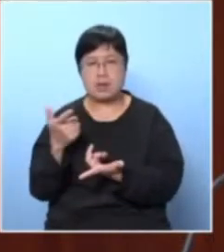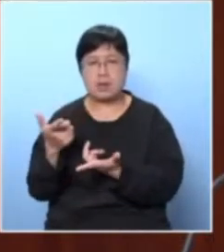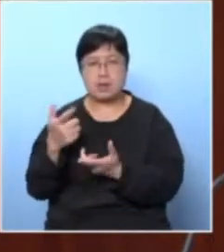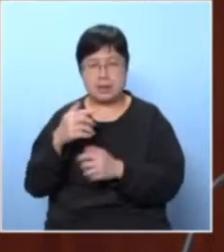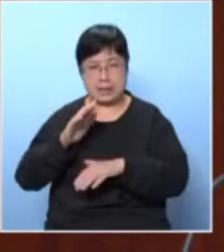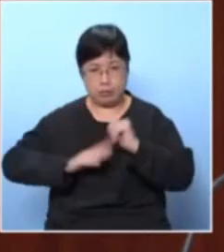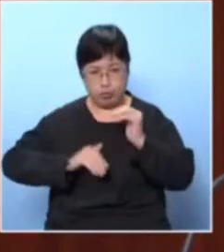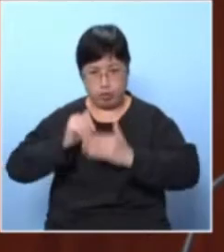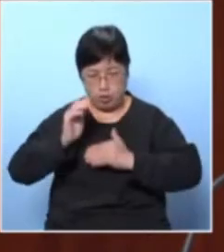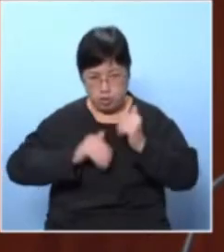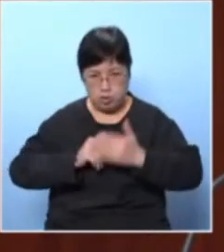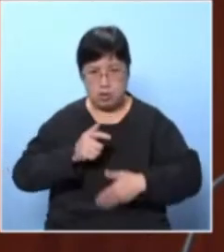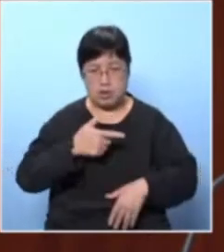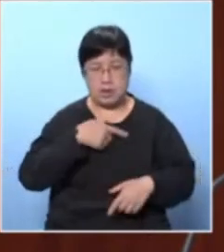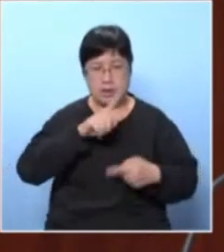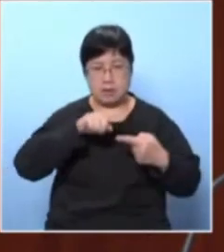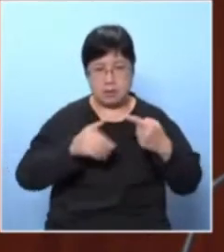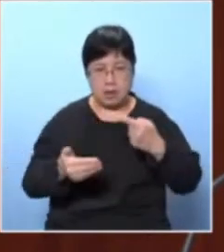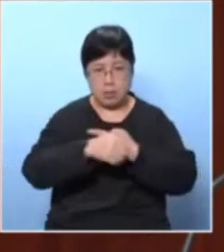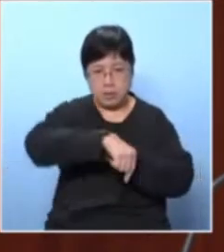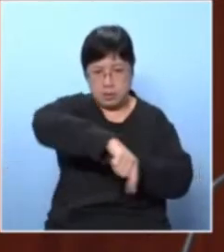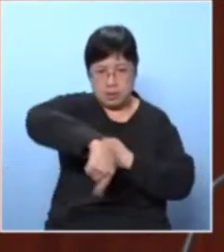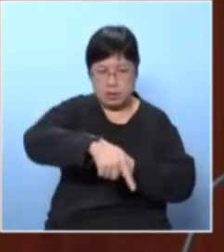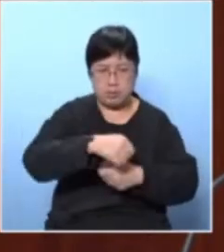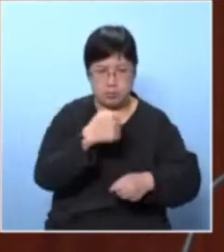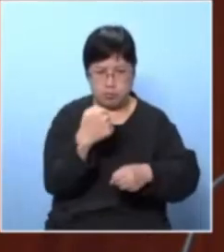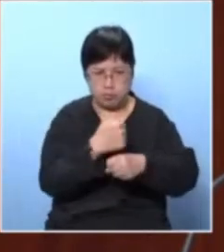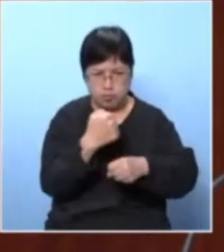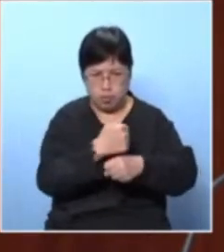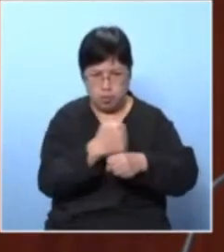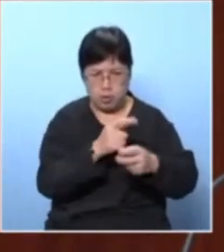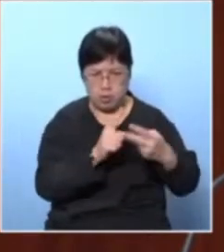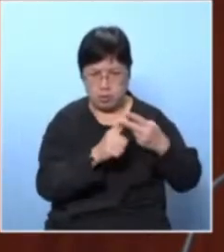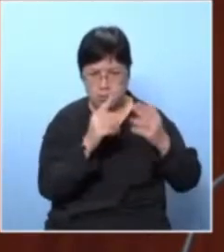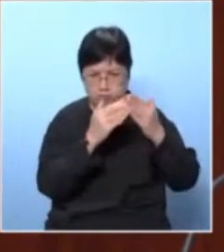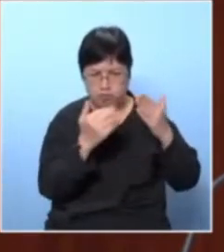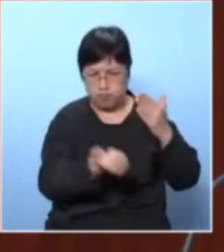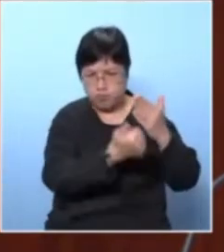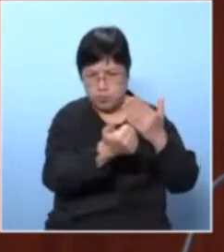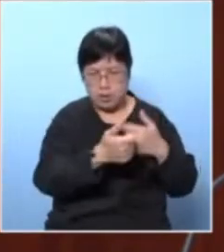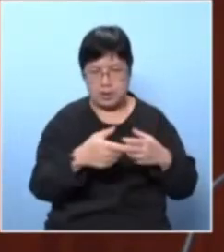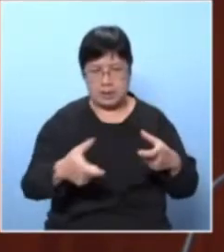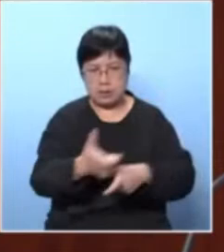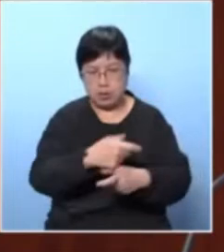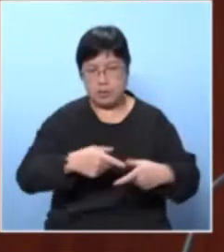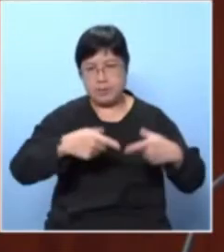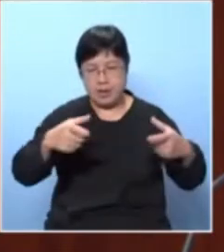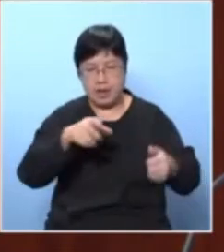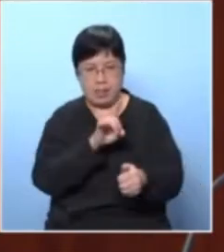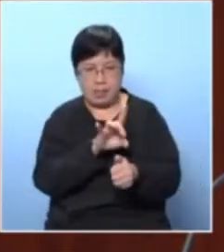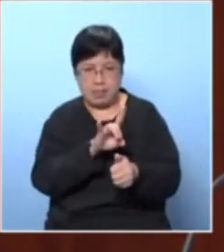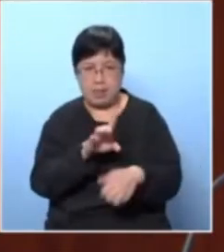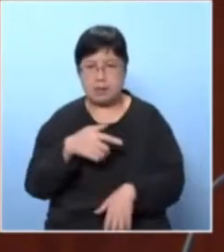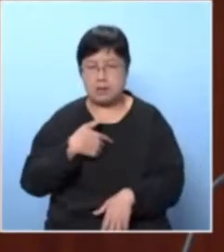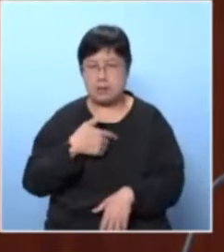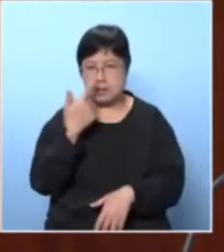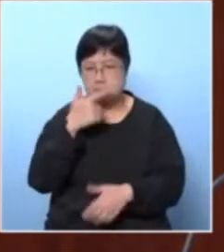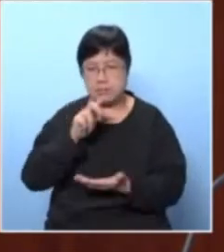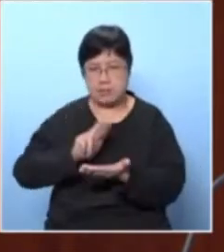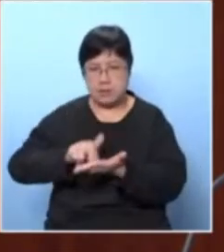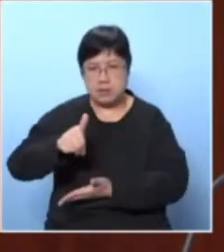third-generation semiconductor core technology and leveraging the GBA's well-developed manufacturing supply chains and enormous